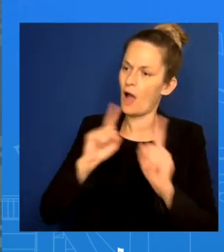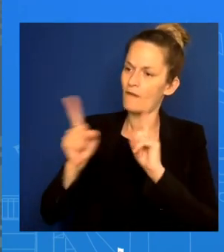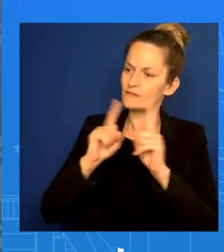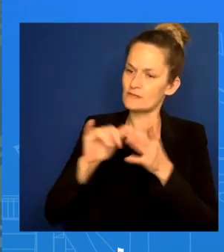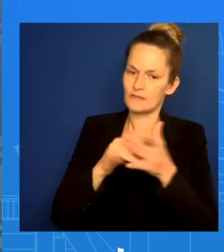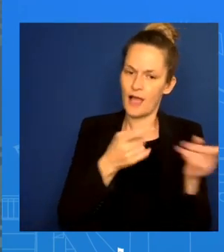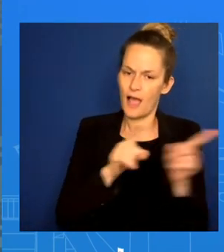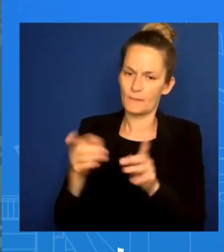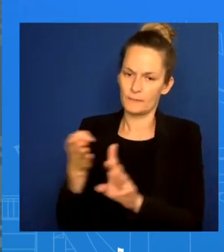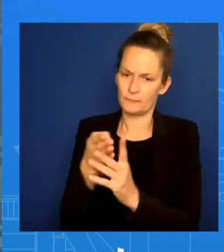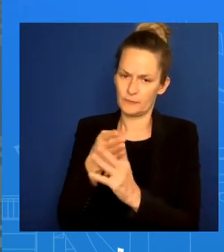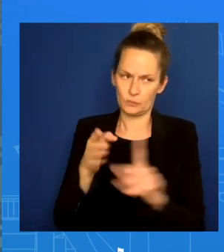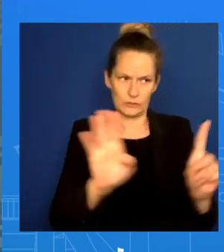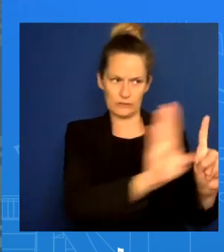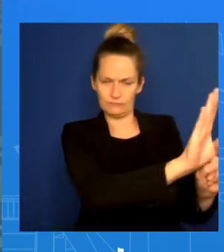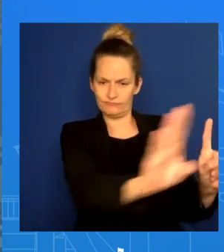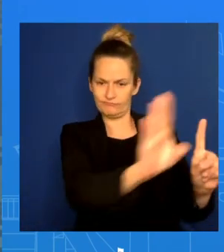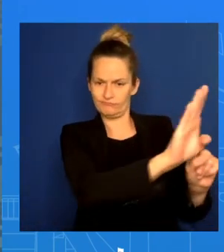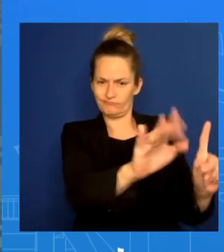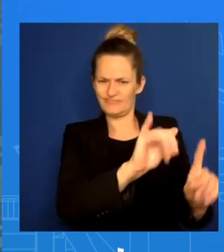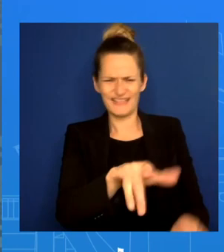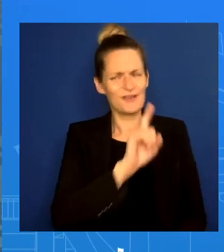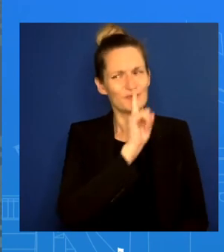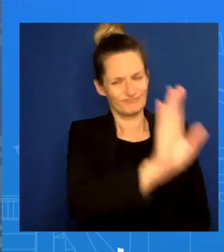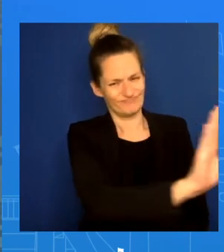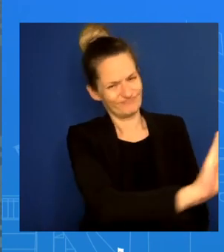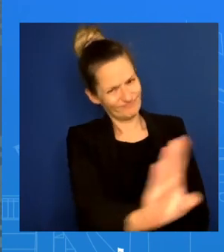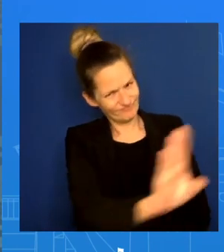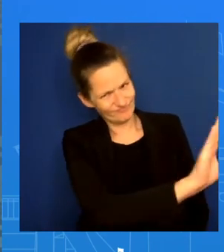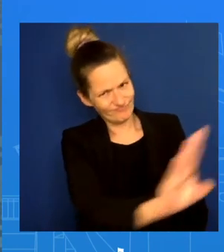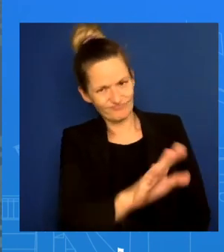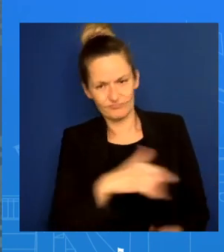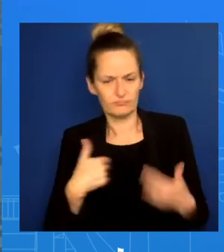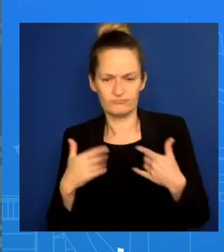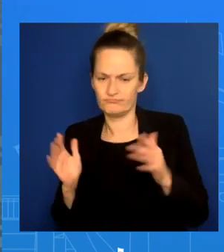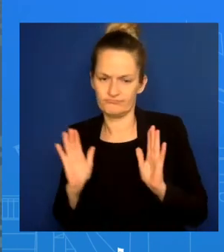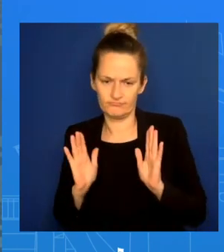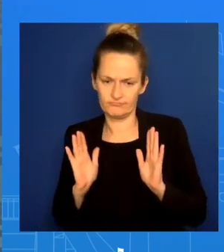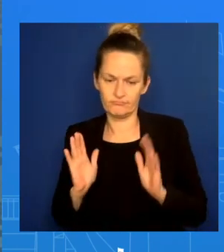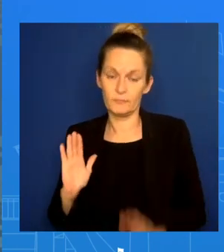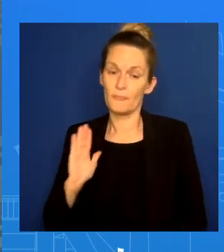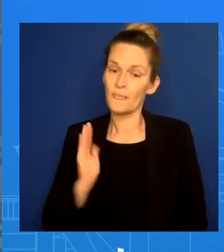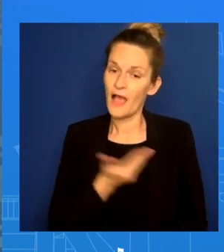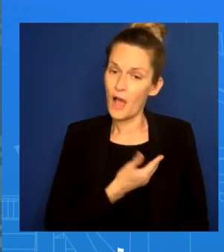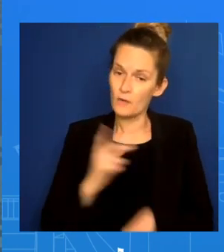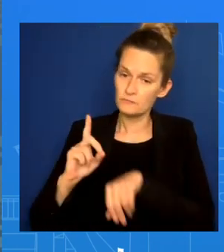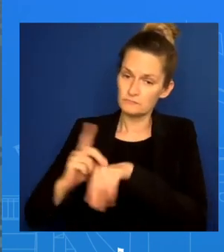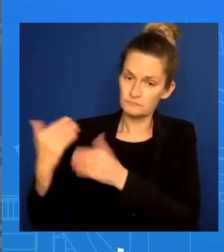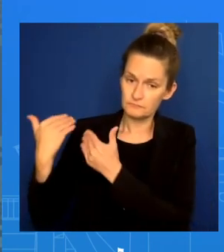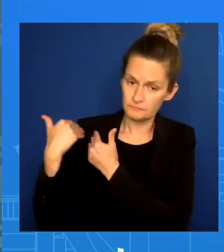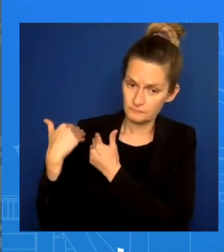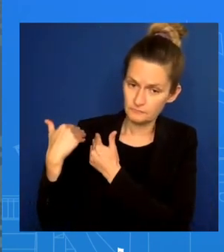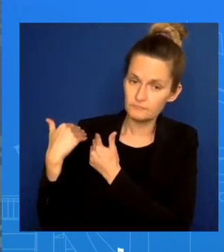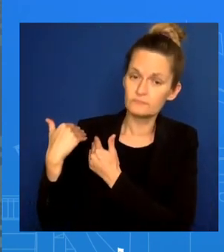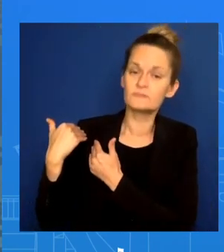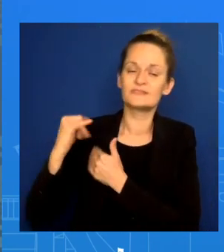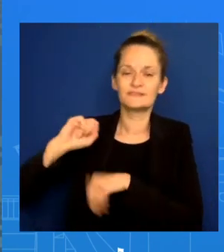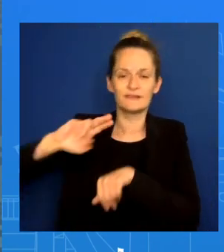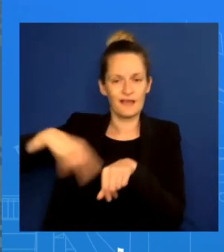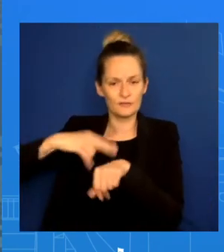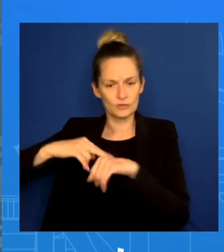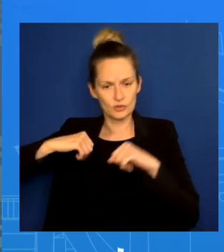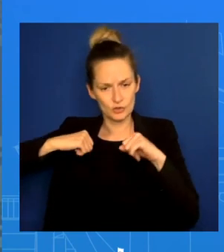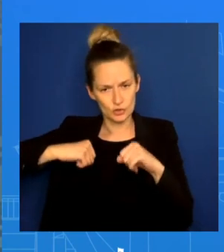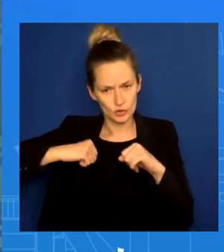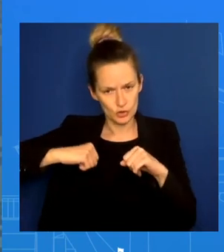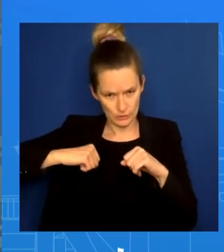is our obligations, and we take them seriously, and the national security establishment is to make sure that as she prepares to travel, she does